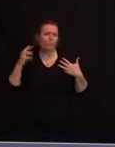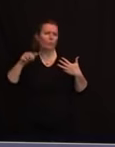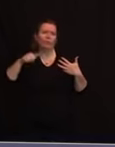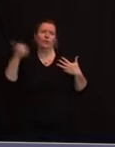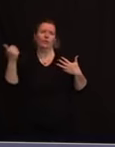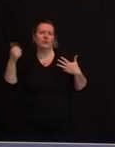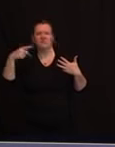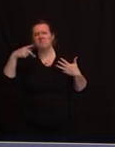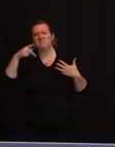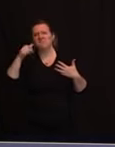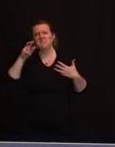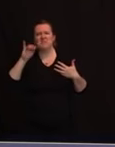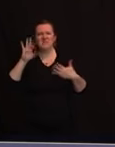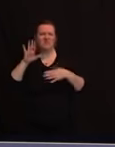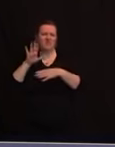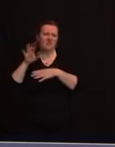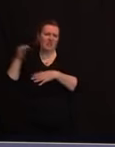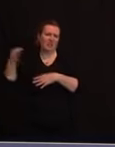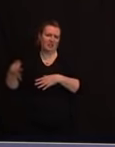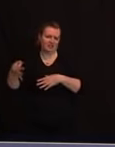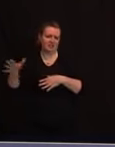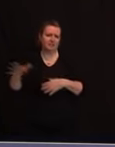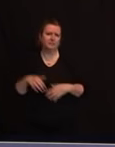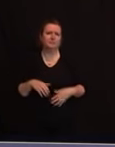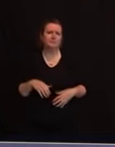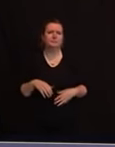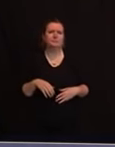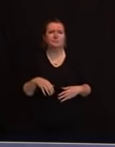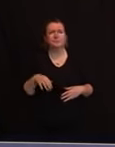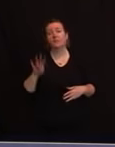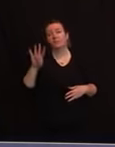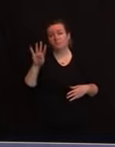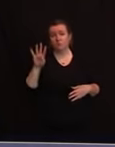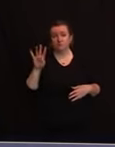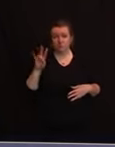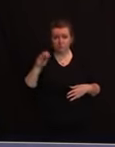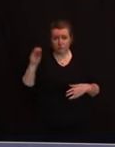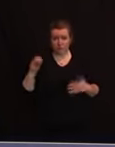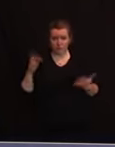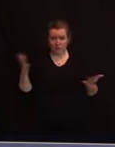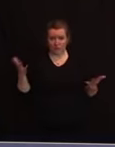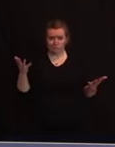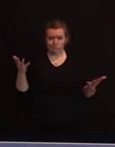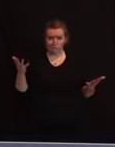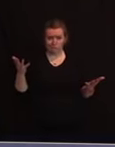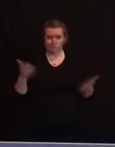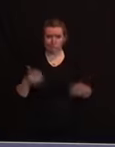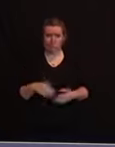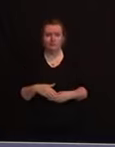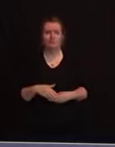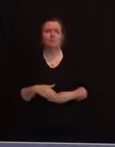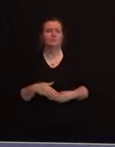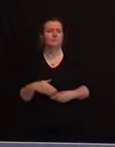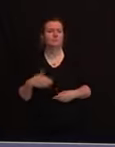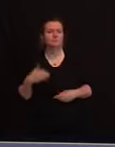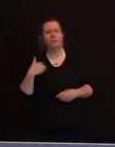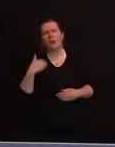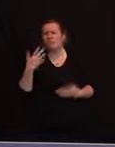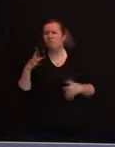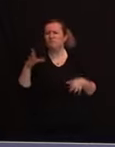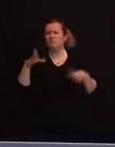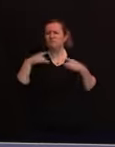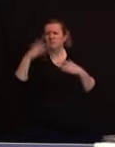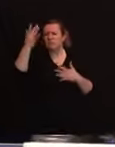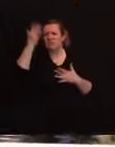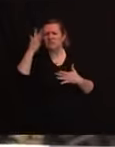Islander. And 47% are now reporting as having underlying conditions.